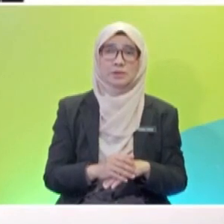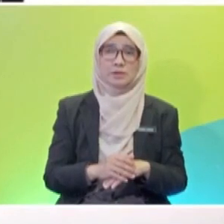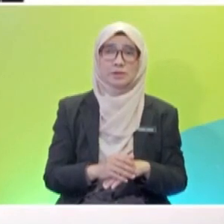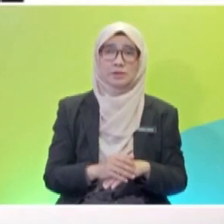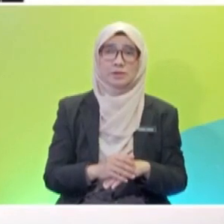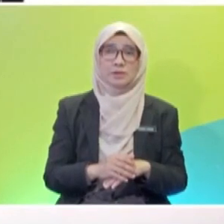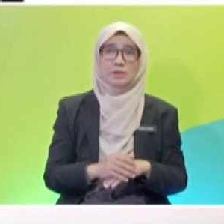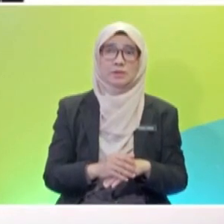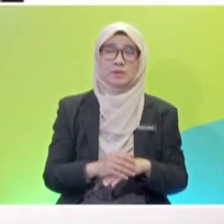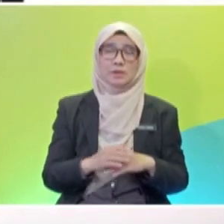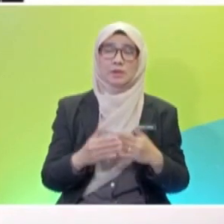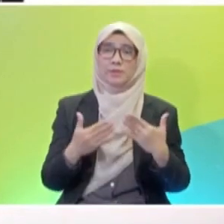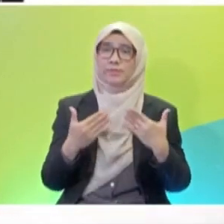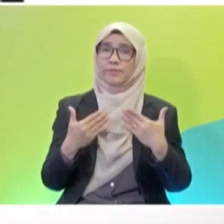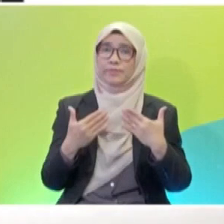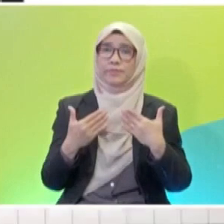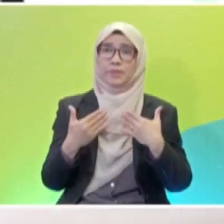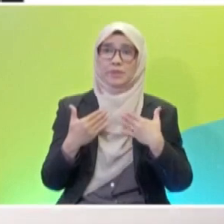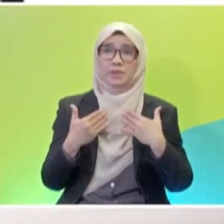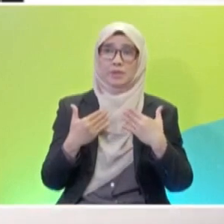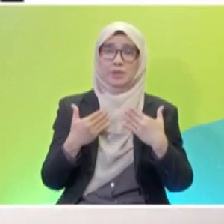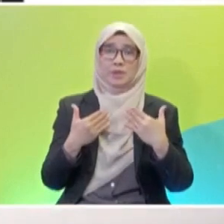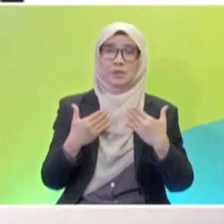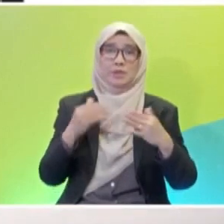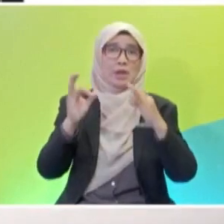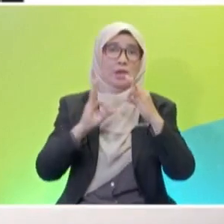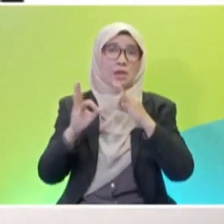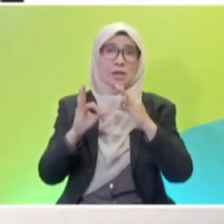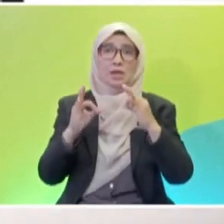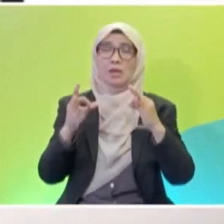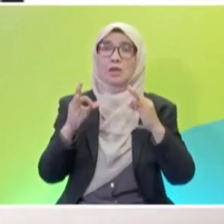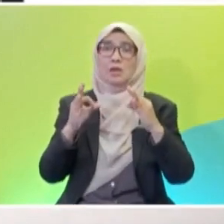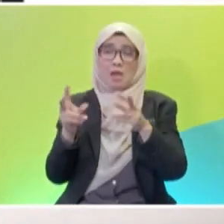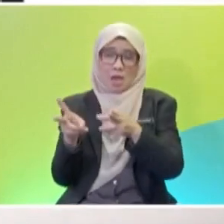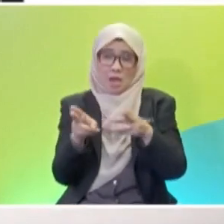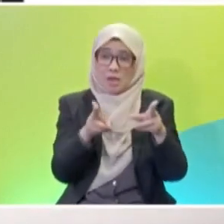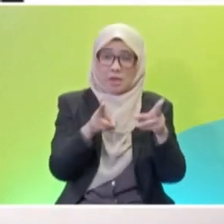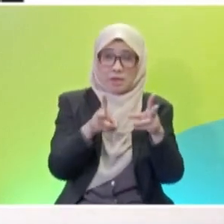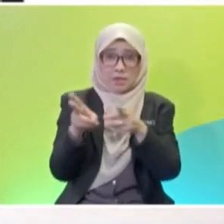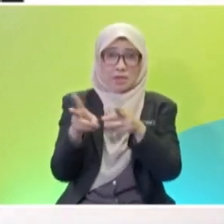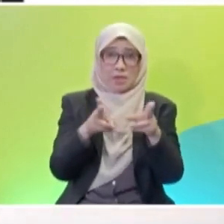media due to photographing and photoshopping. Okay. By